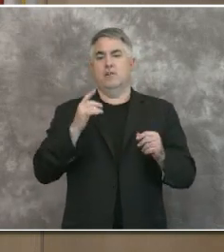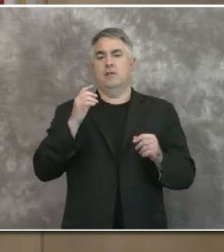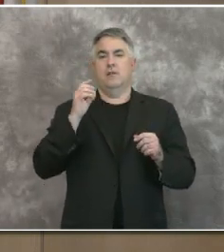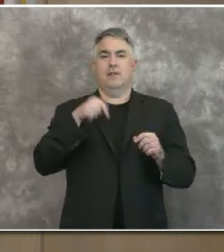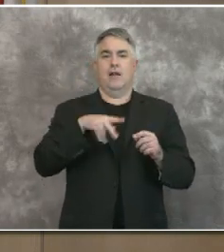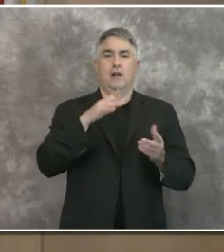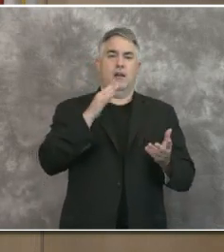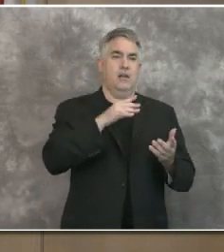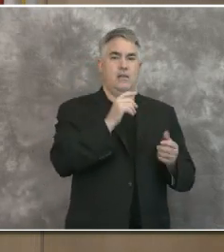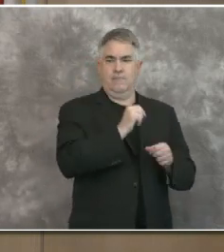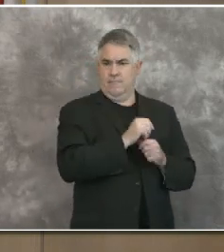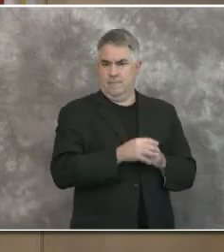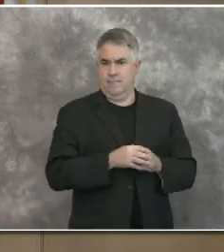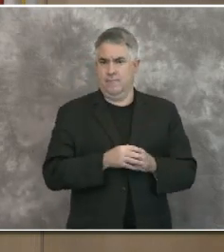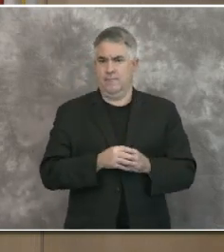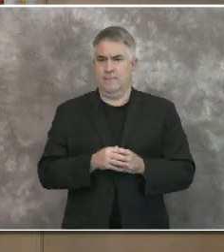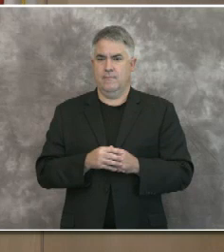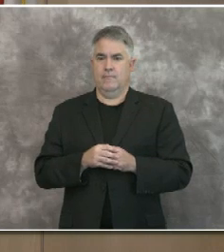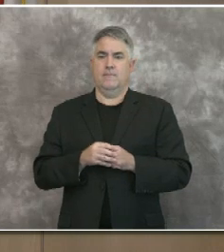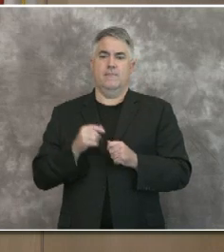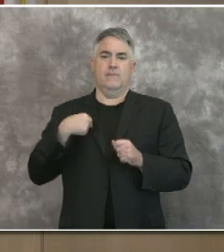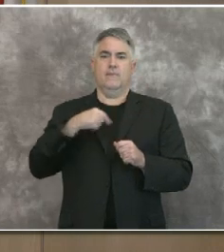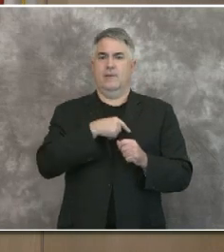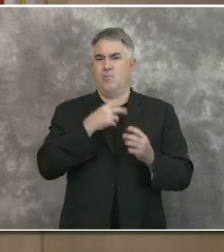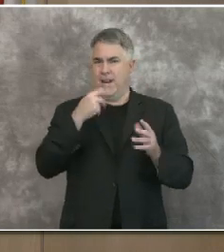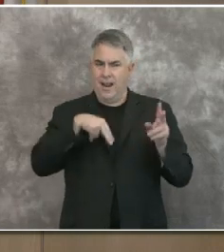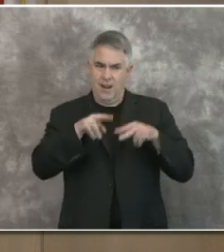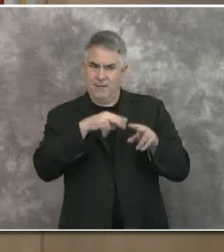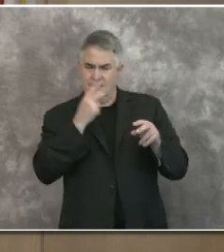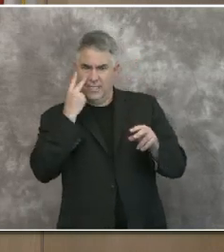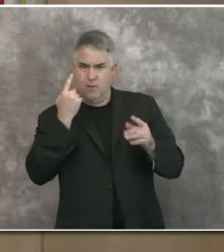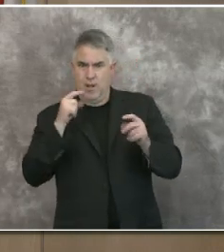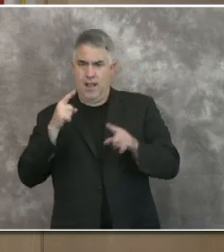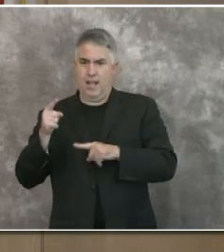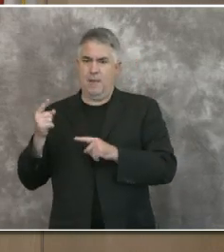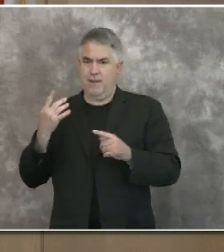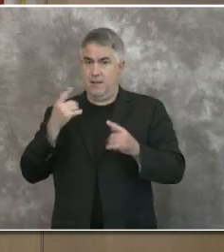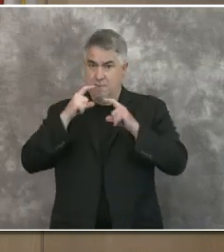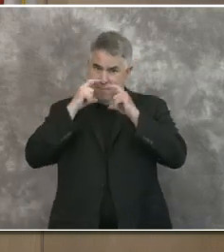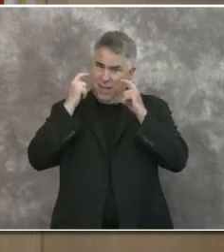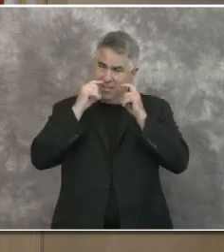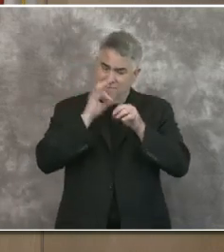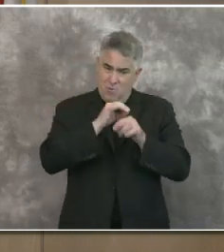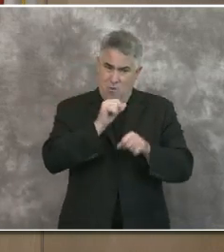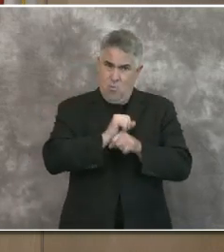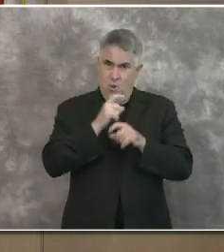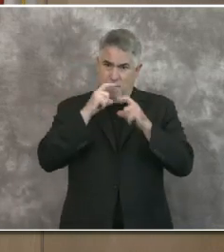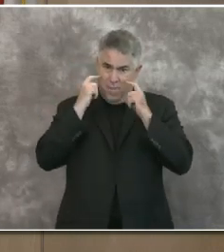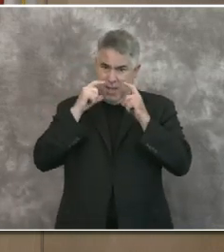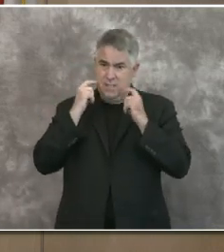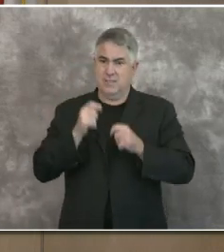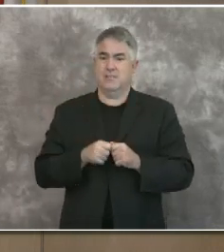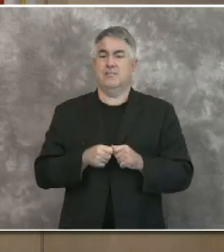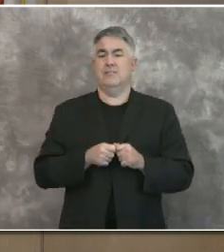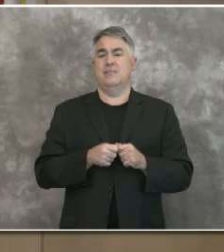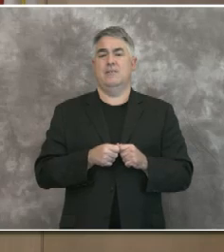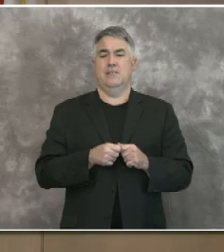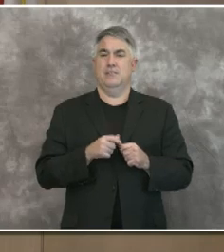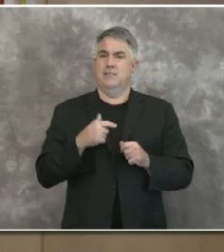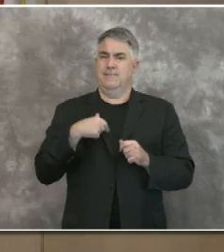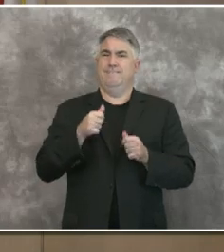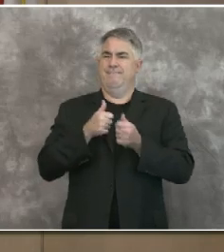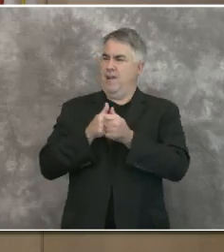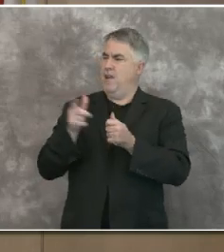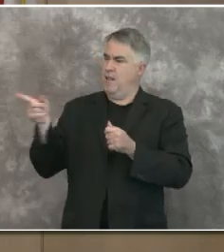are waiting. Make sure you wear your facial coverings, and definitely read and comply with the posted signage before you enter.